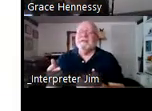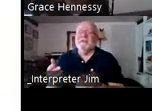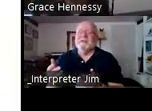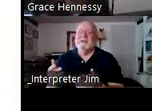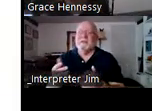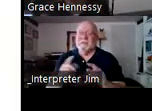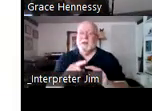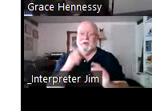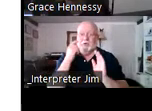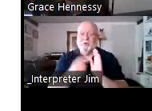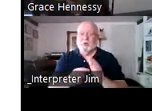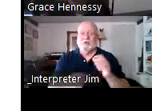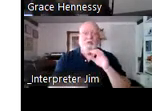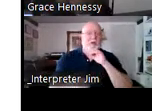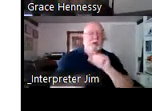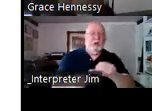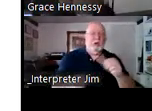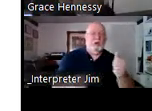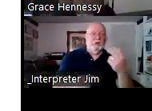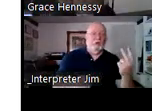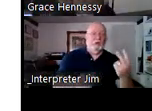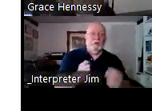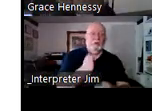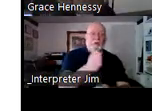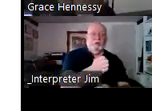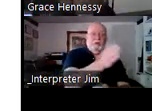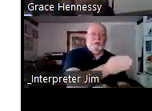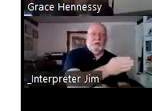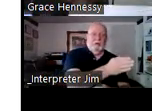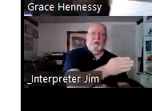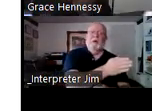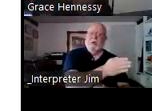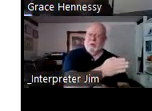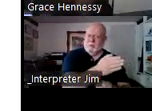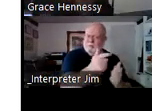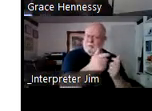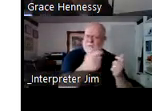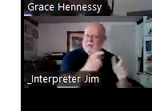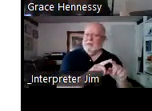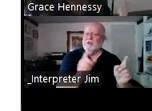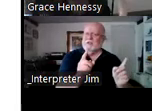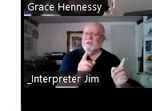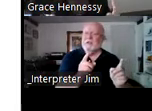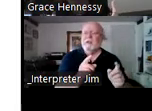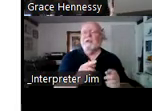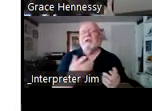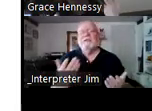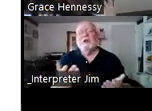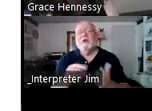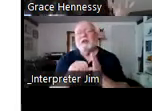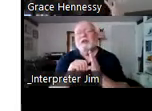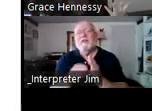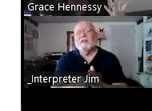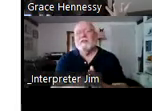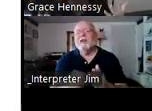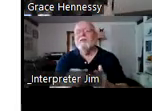with the non-strategic. So I think this study kind of highlights where we want to see things going, sort of bringing together